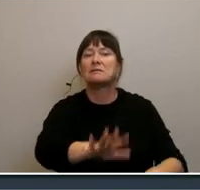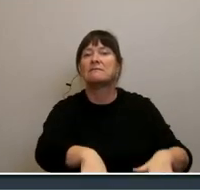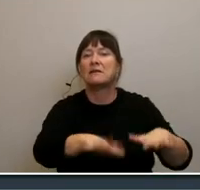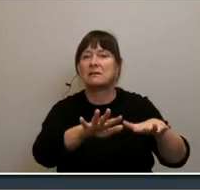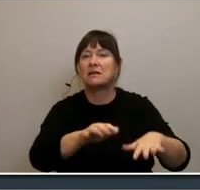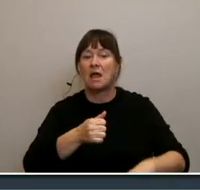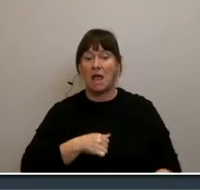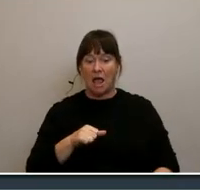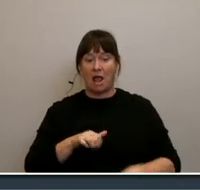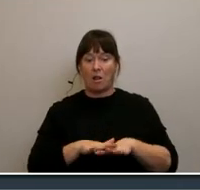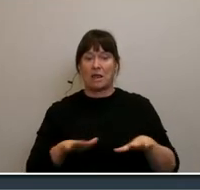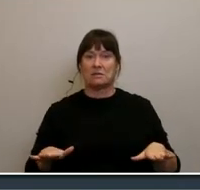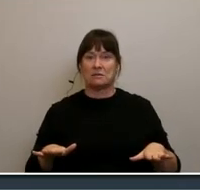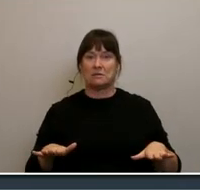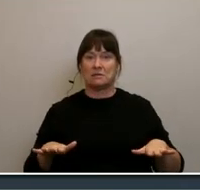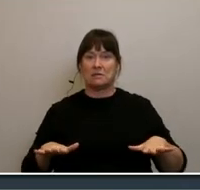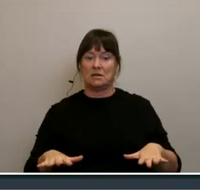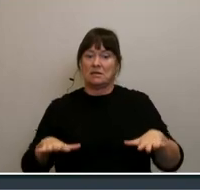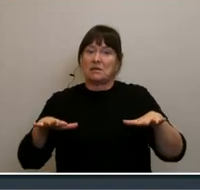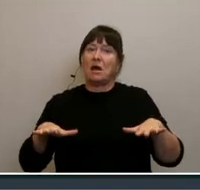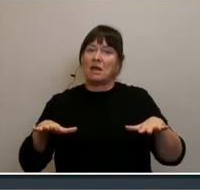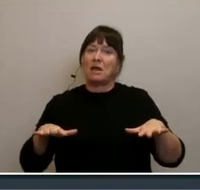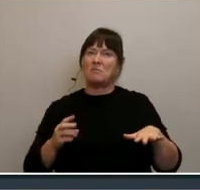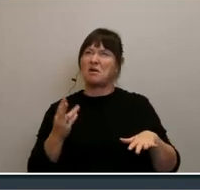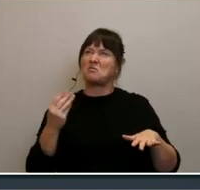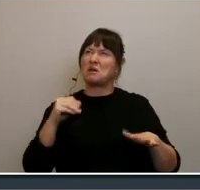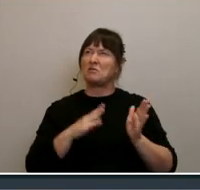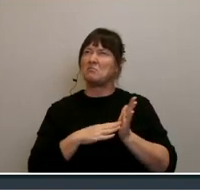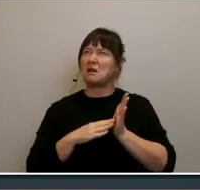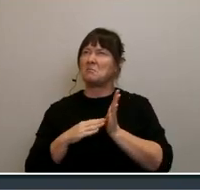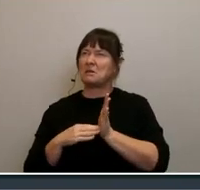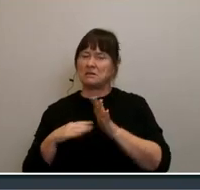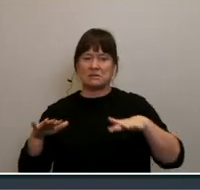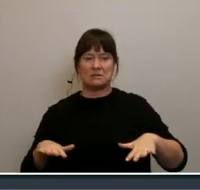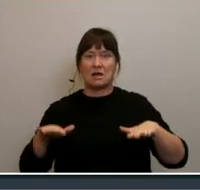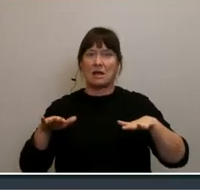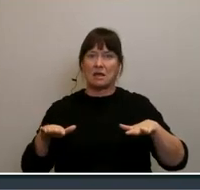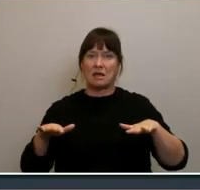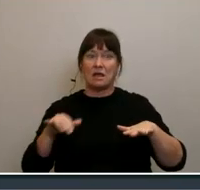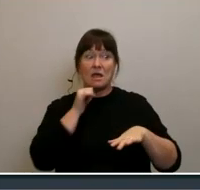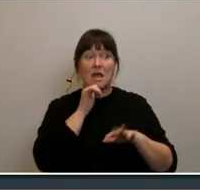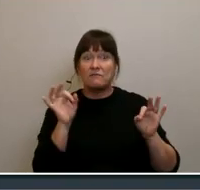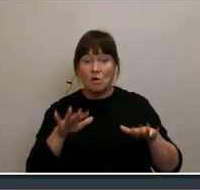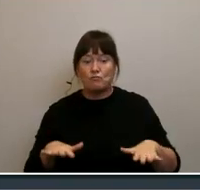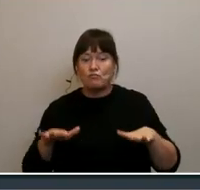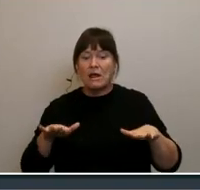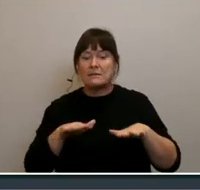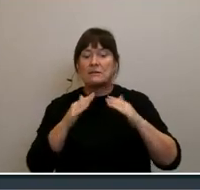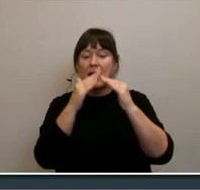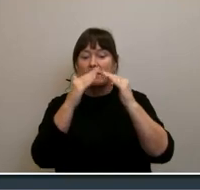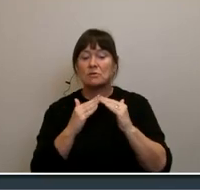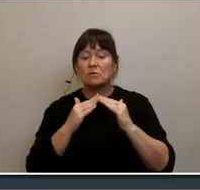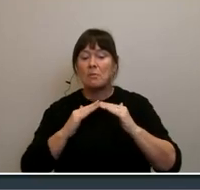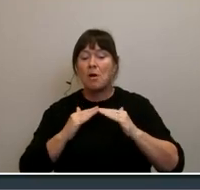because our land has been raised for that subdivision by about 300 millimetres. If it hadn't, we would have been flooded out.